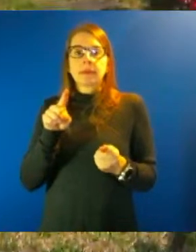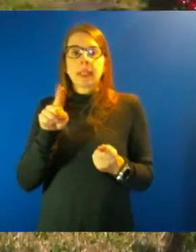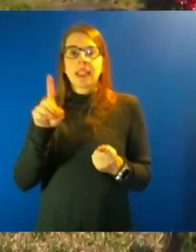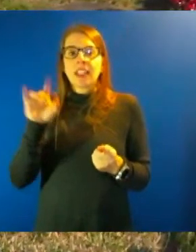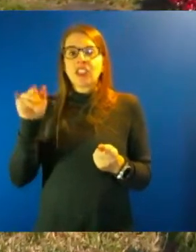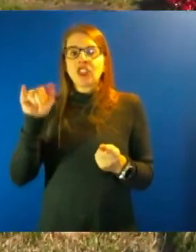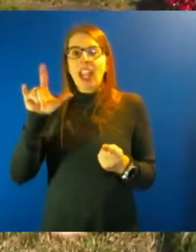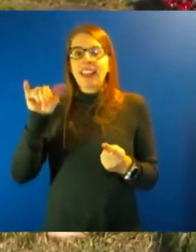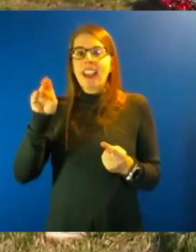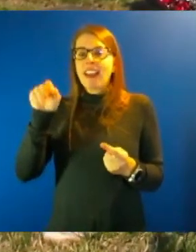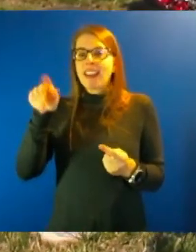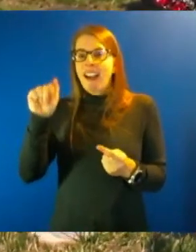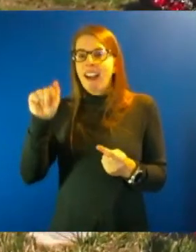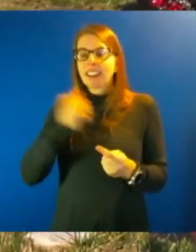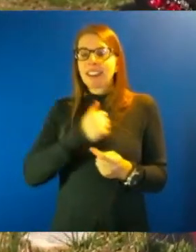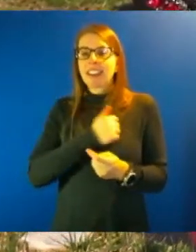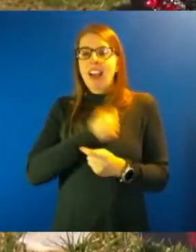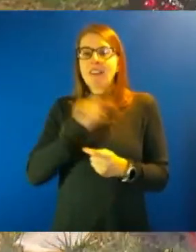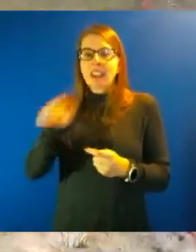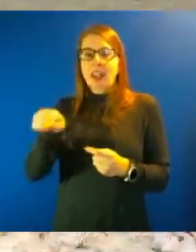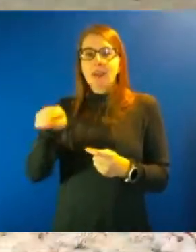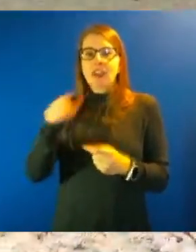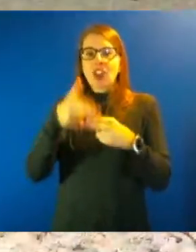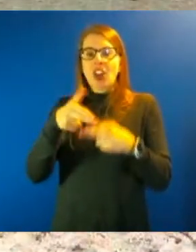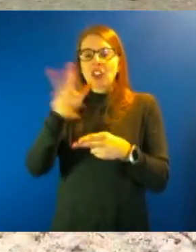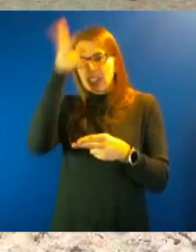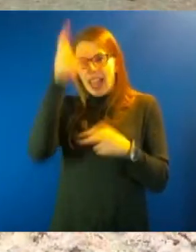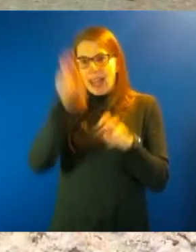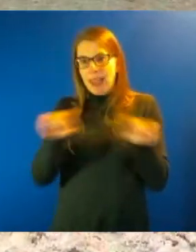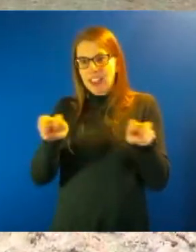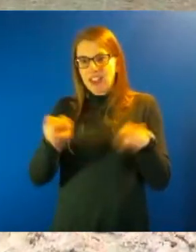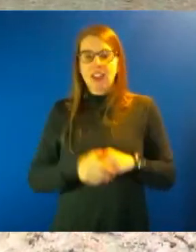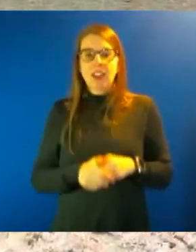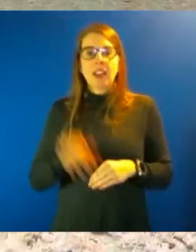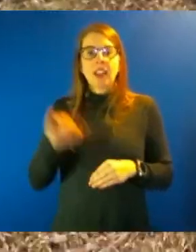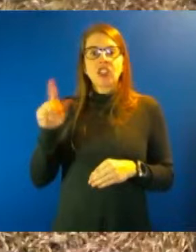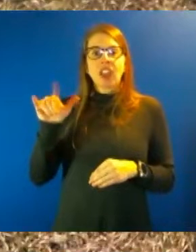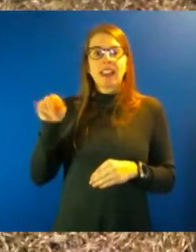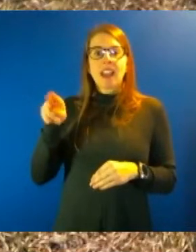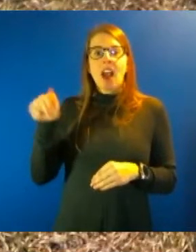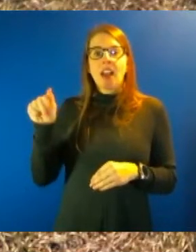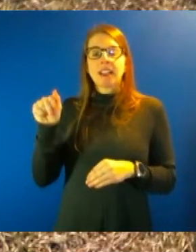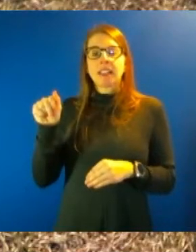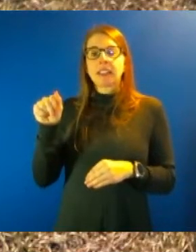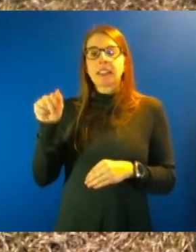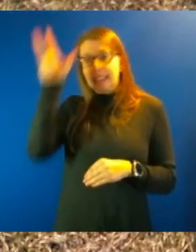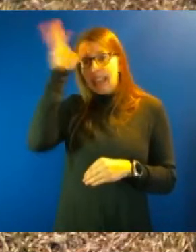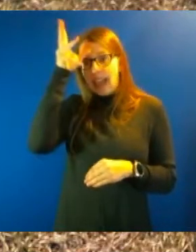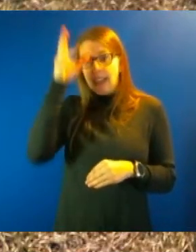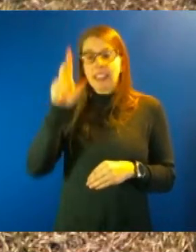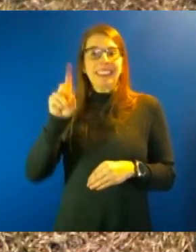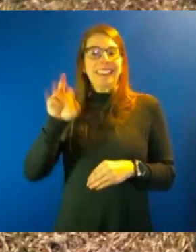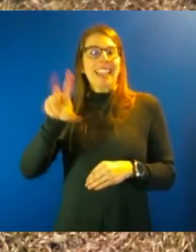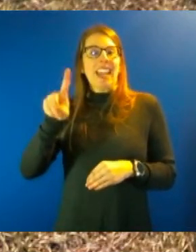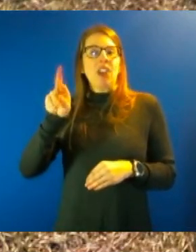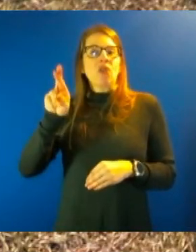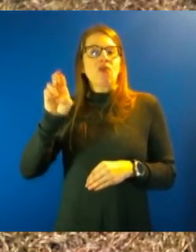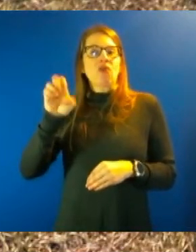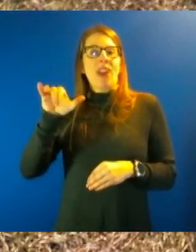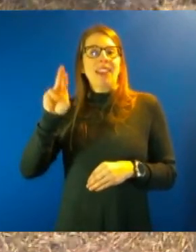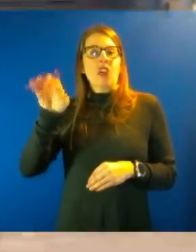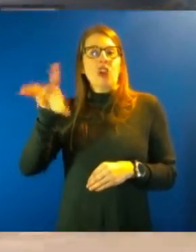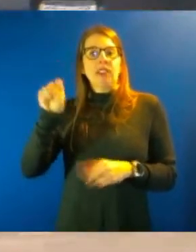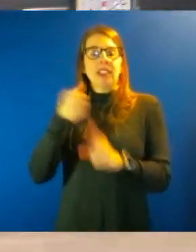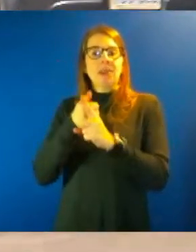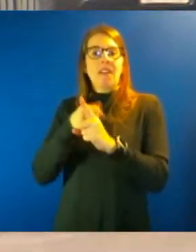youngest one, she calls it her daddy bench. Jayliana's dad was David Reynolds. He was murdered in a road